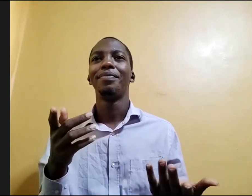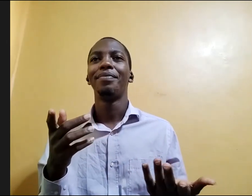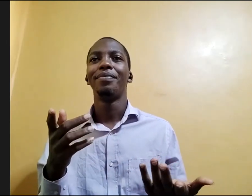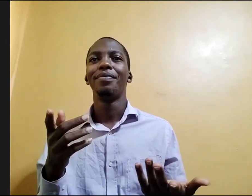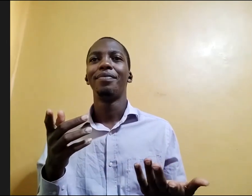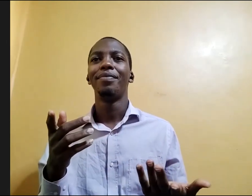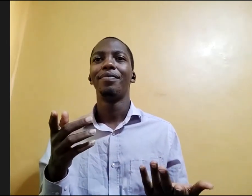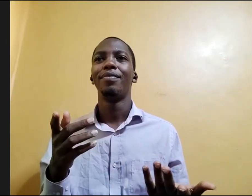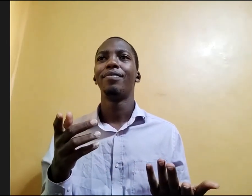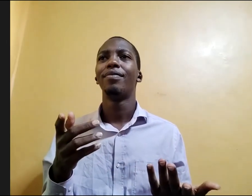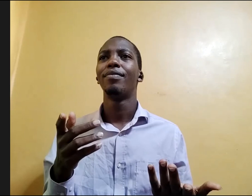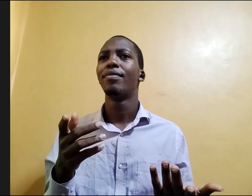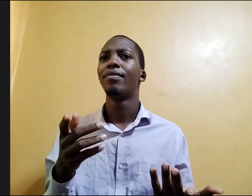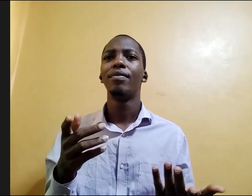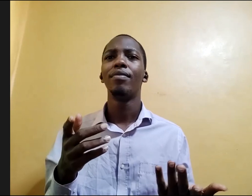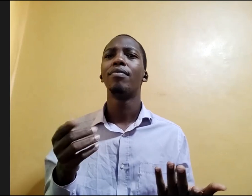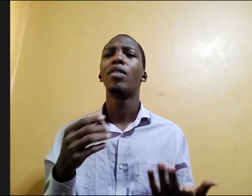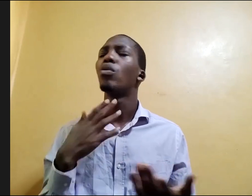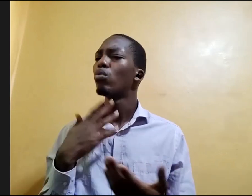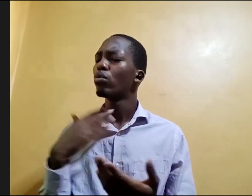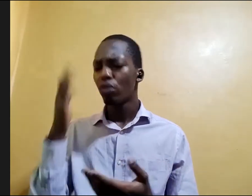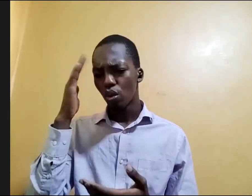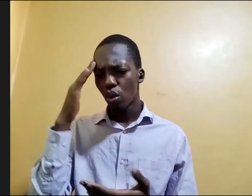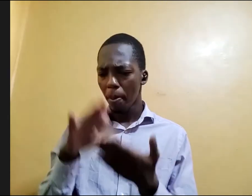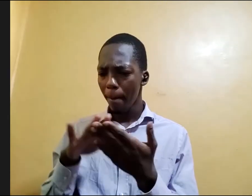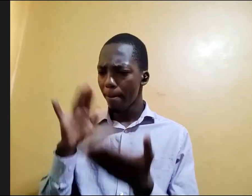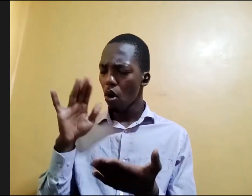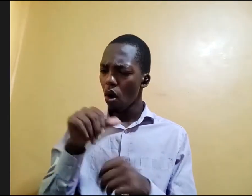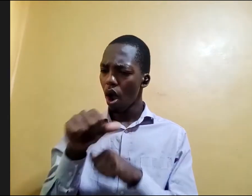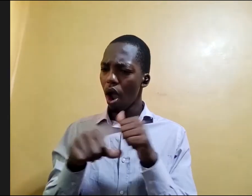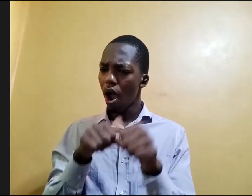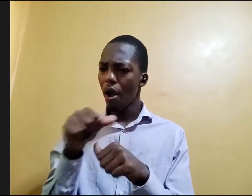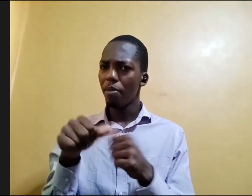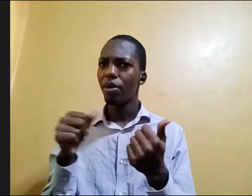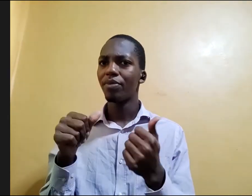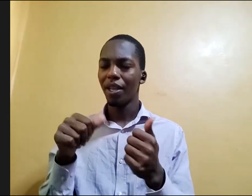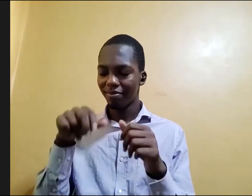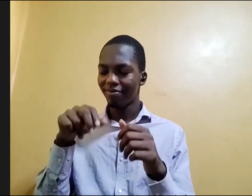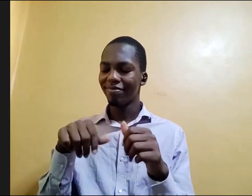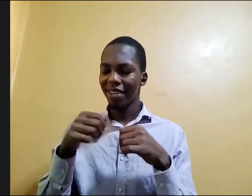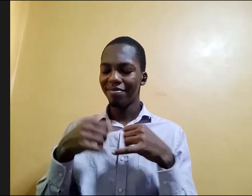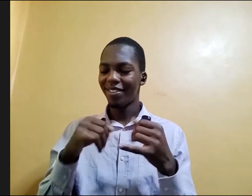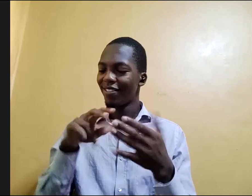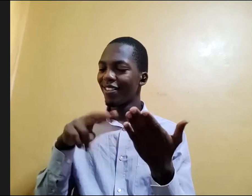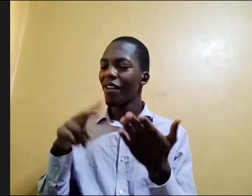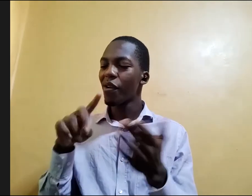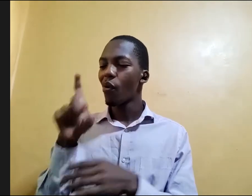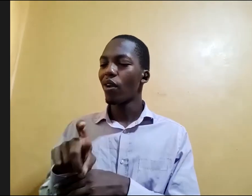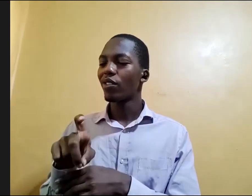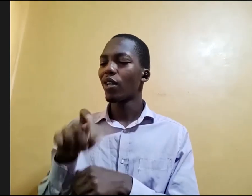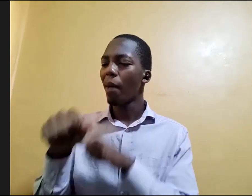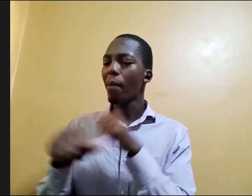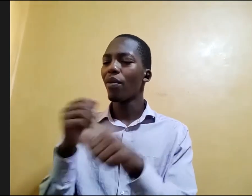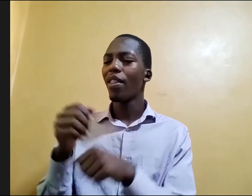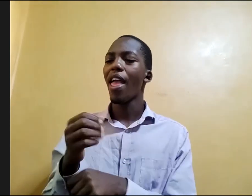I would be very interested to know more about reframing the question a little bit about the ethylene for flour induction.